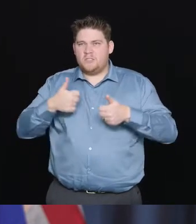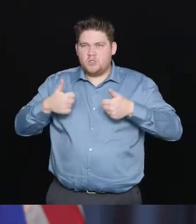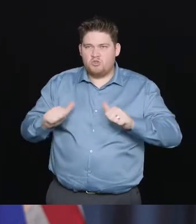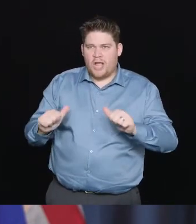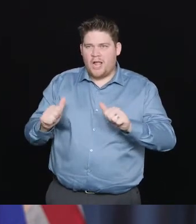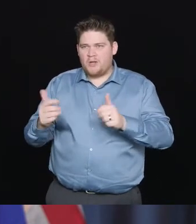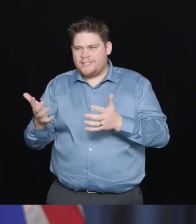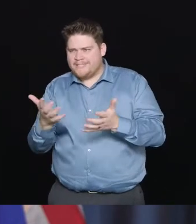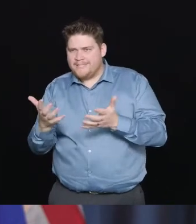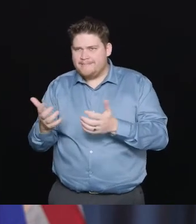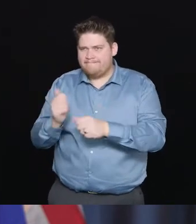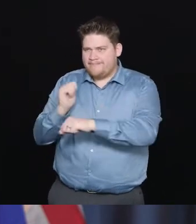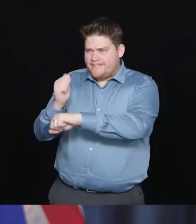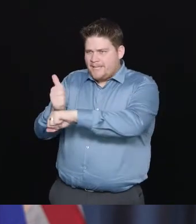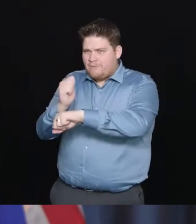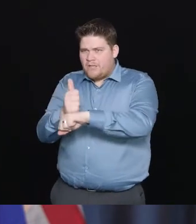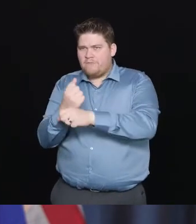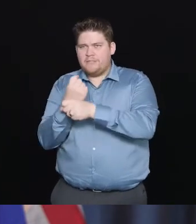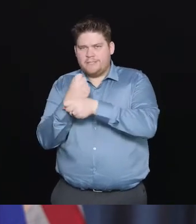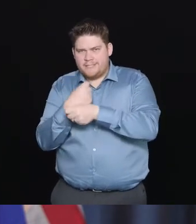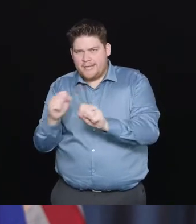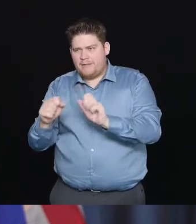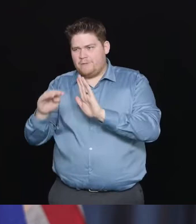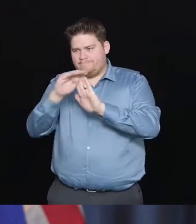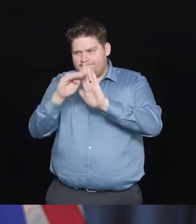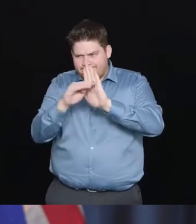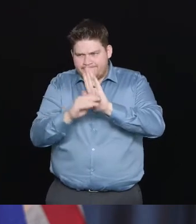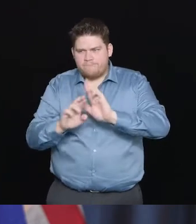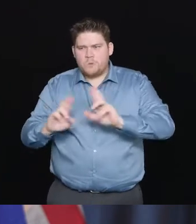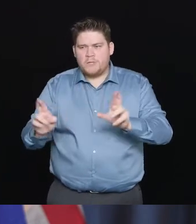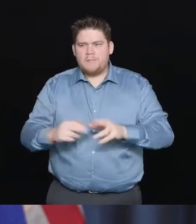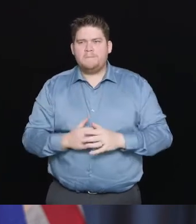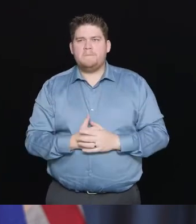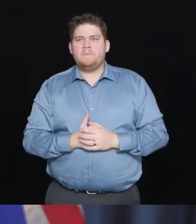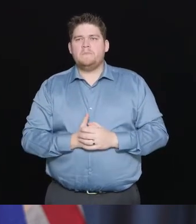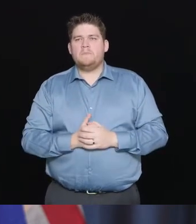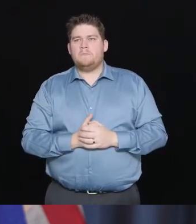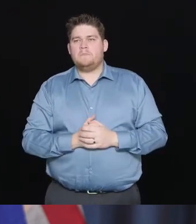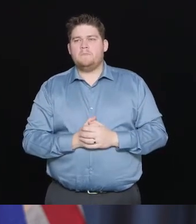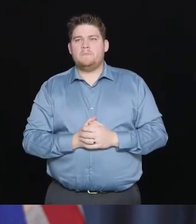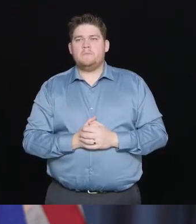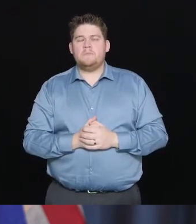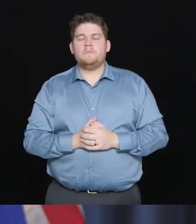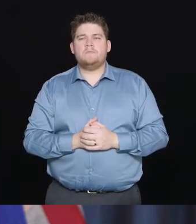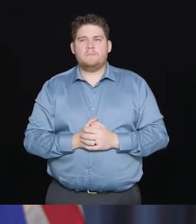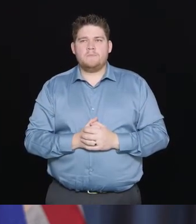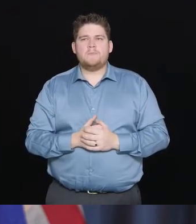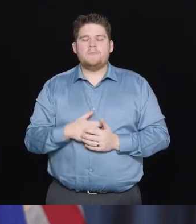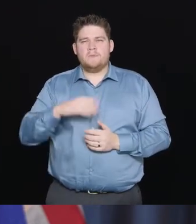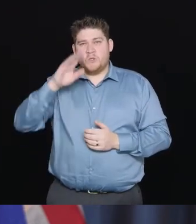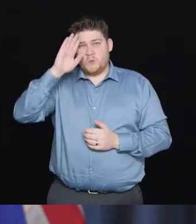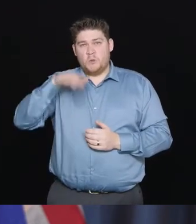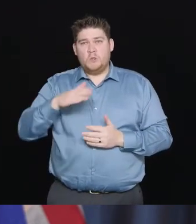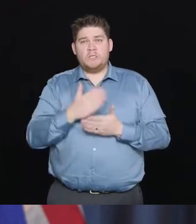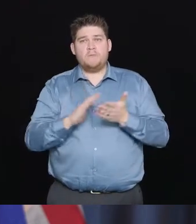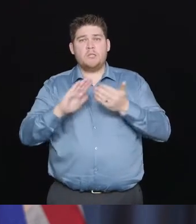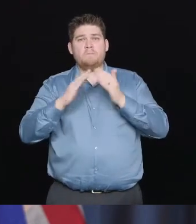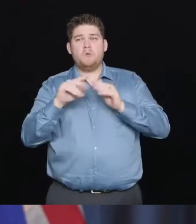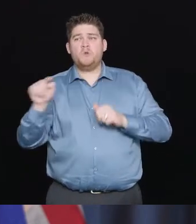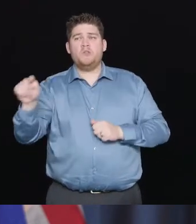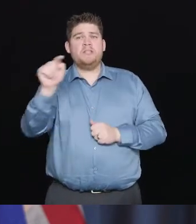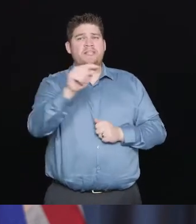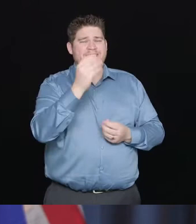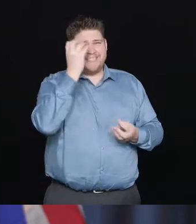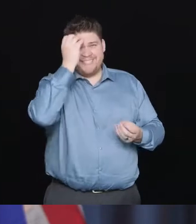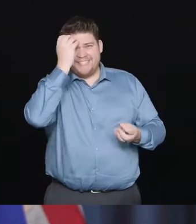many different ways that communities are looking at this. Some of it is moving people into smaller settings so that there's not as much